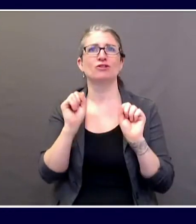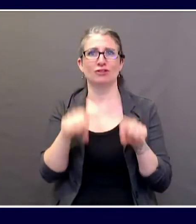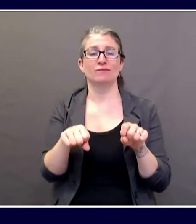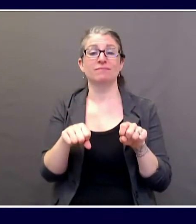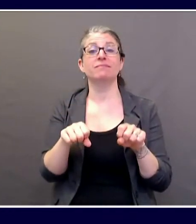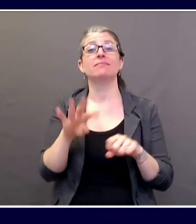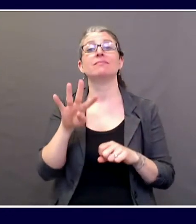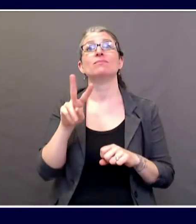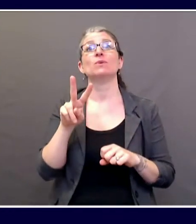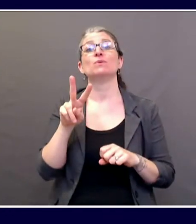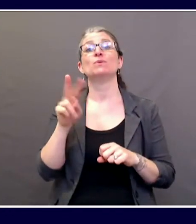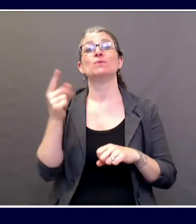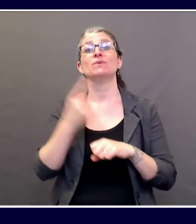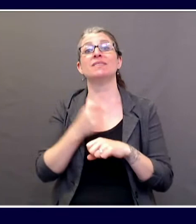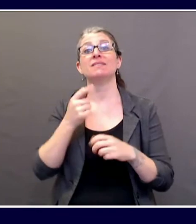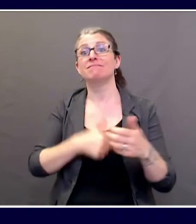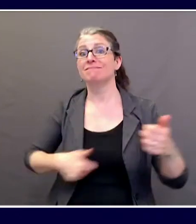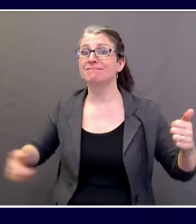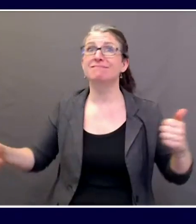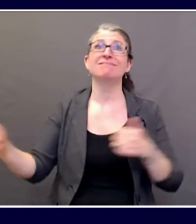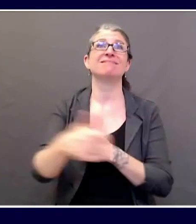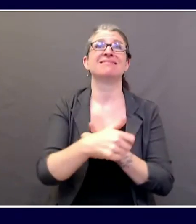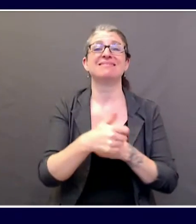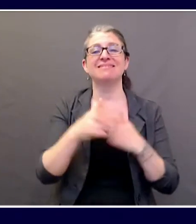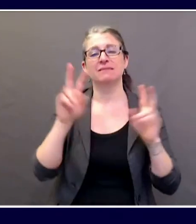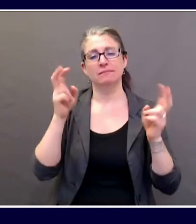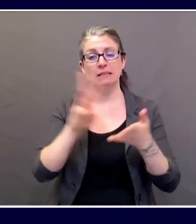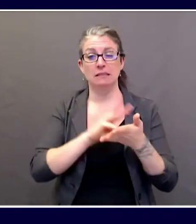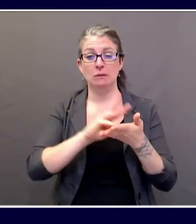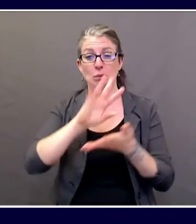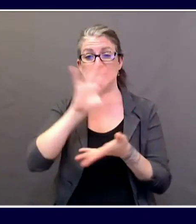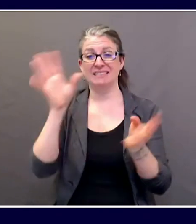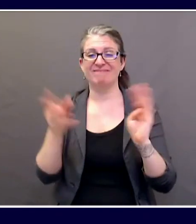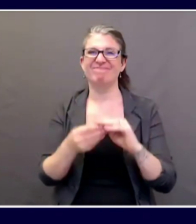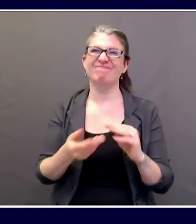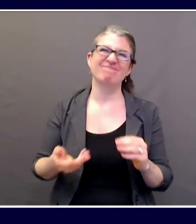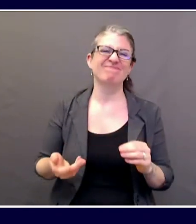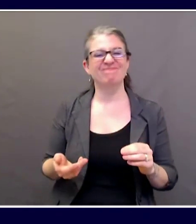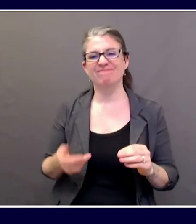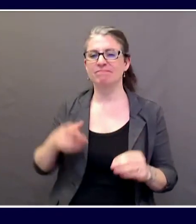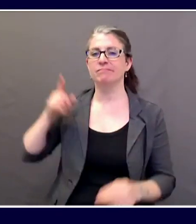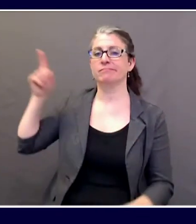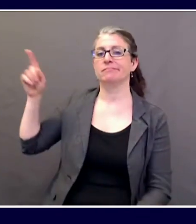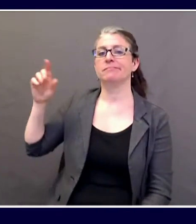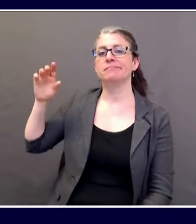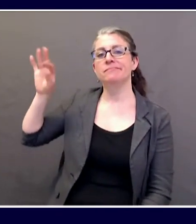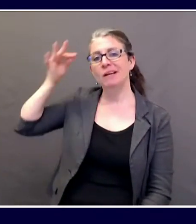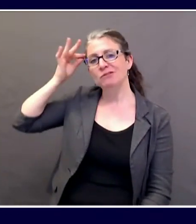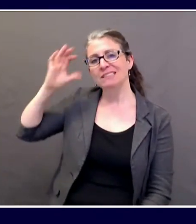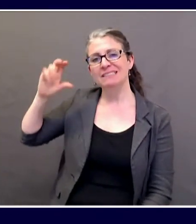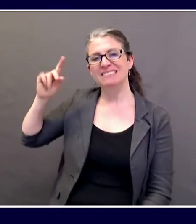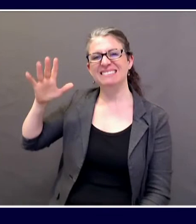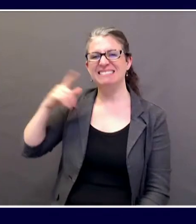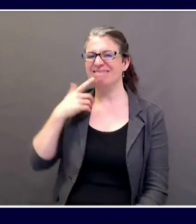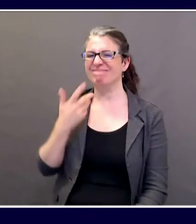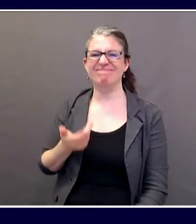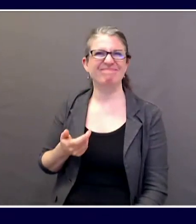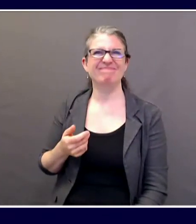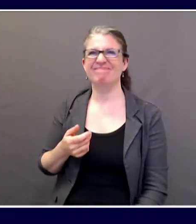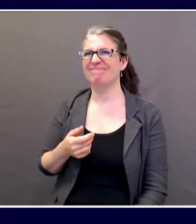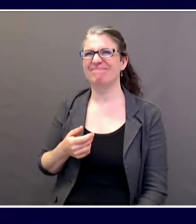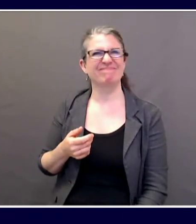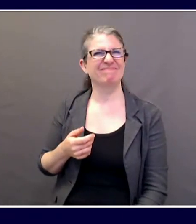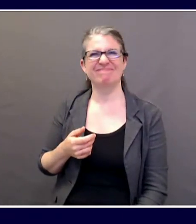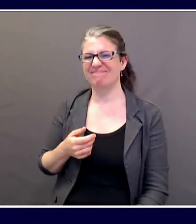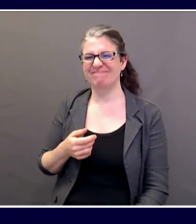not met, the CDC does not recommend restarting the series. They recommend getting that second dose. And even if